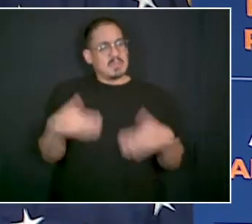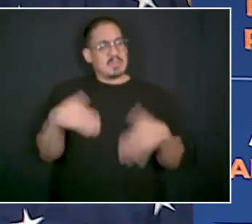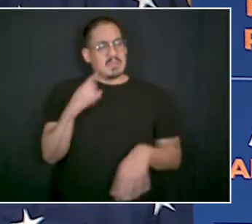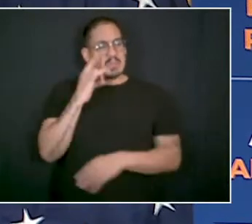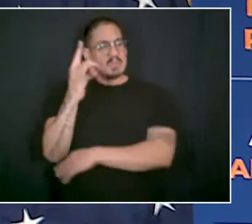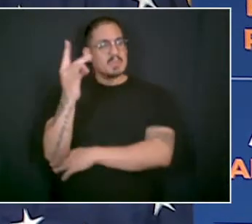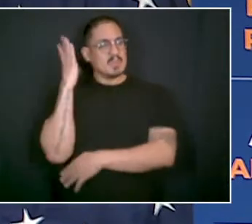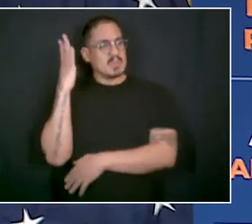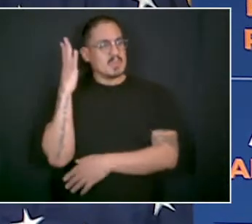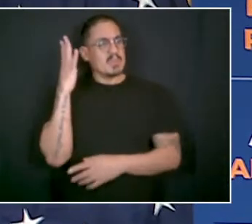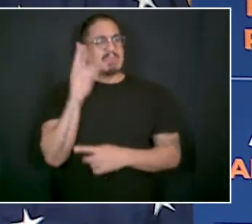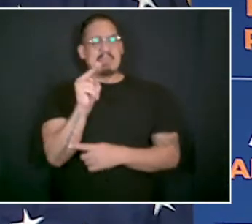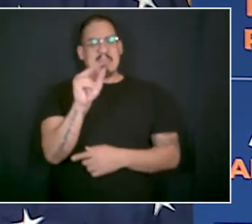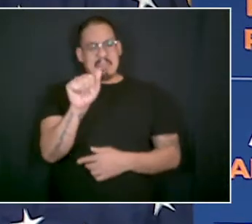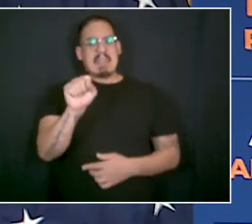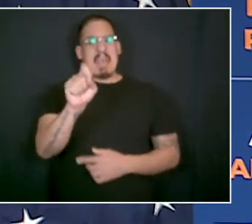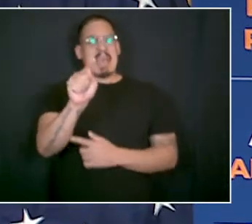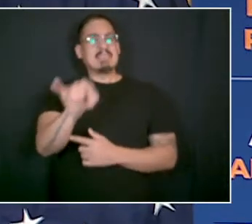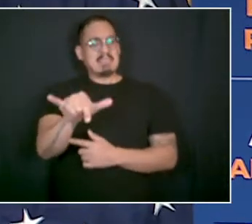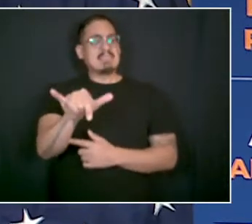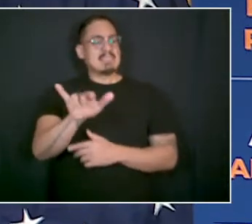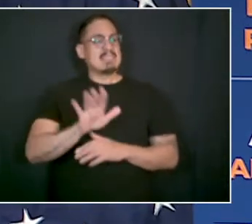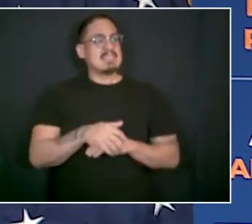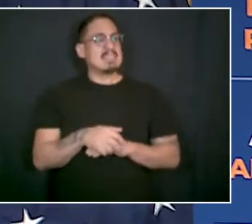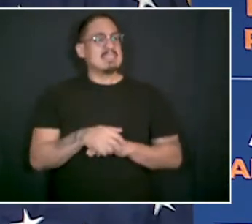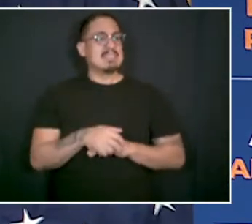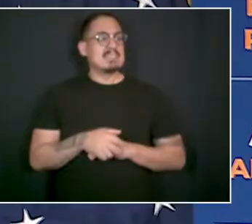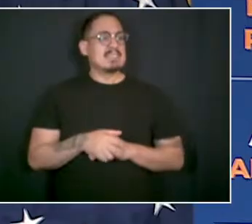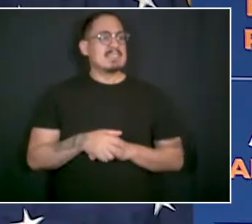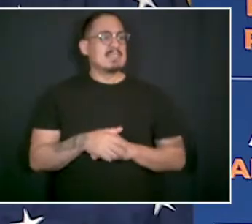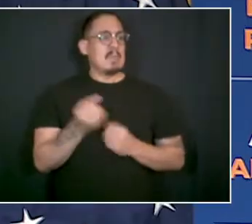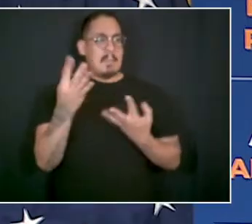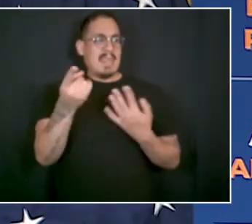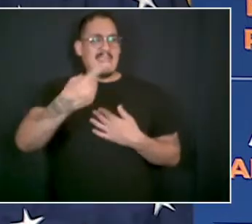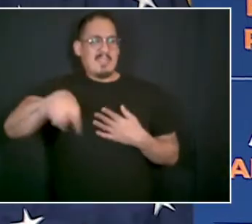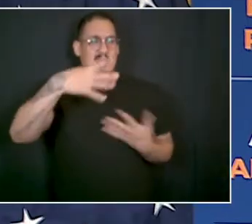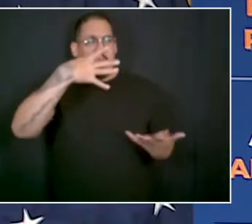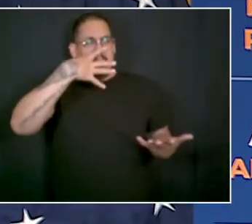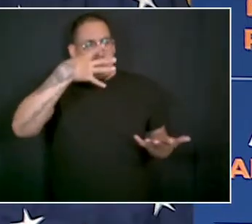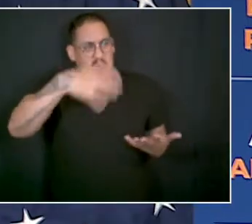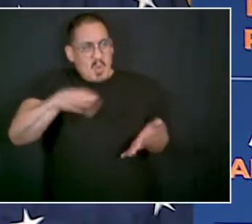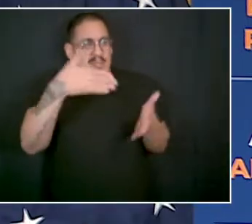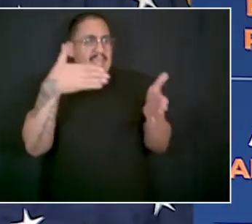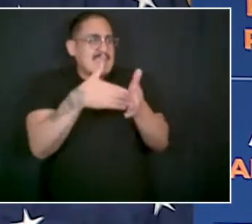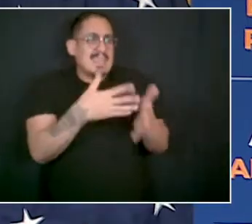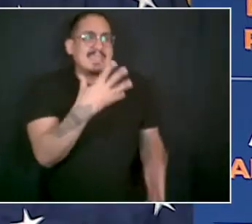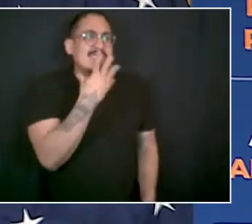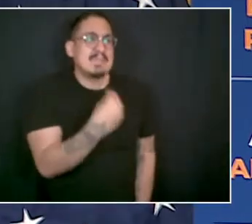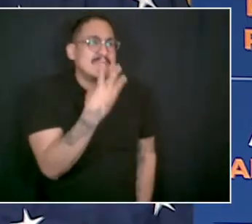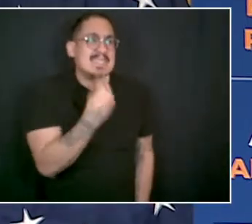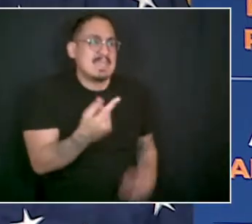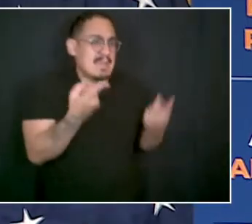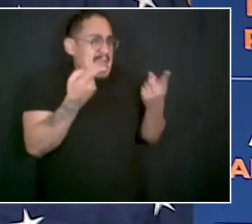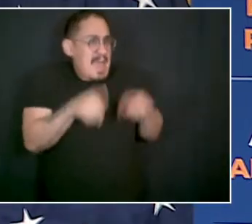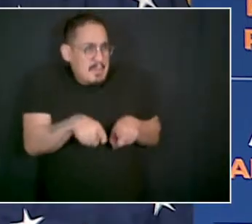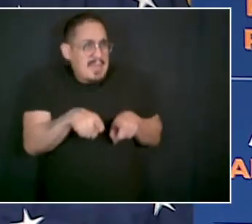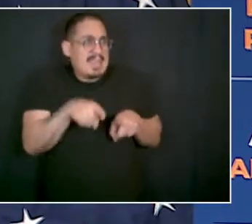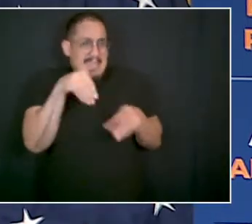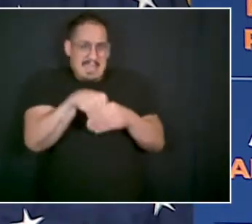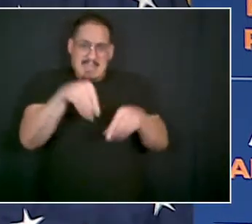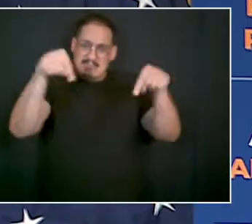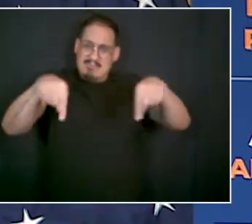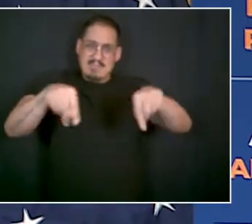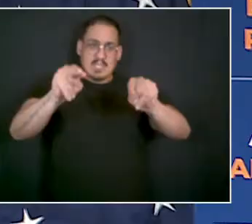them have not dealt with this anti-Semitism in the city. And so just look at their comments. And I'm not trying